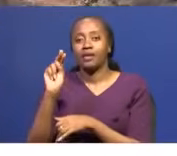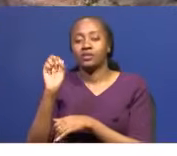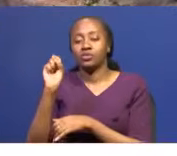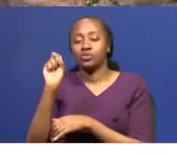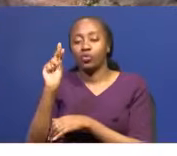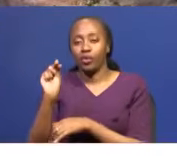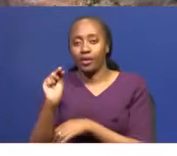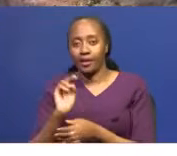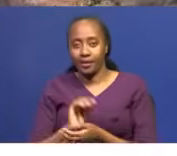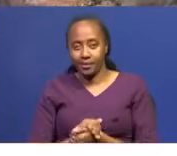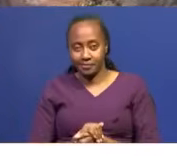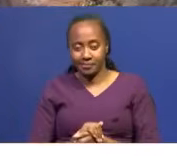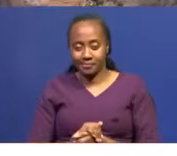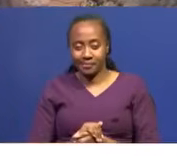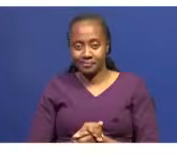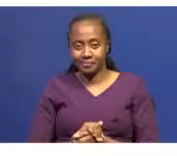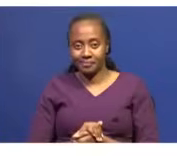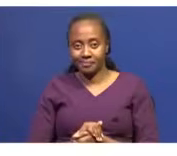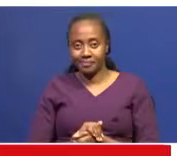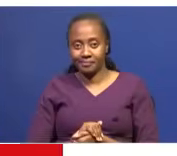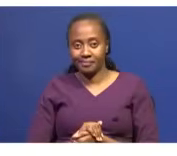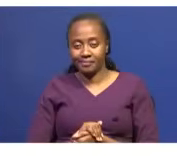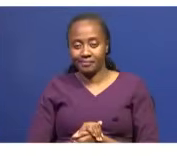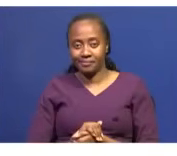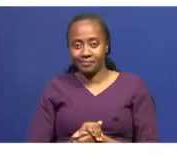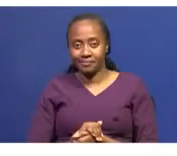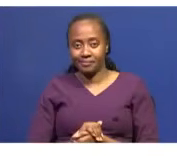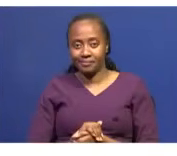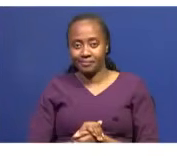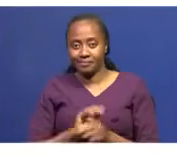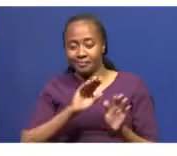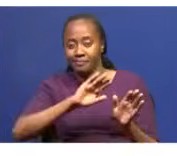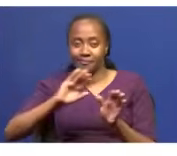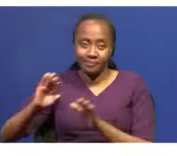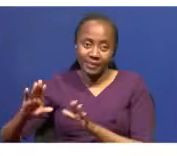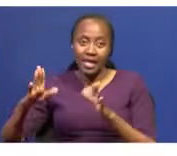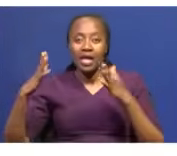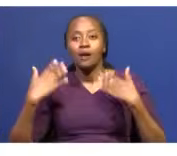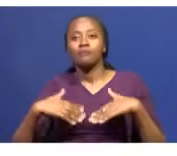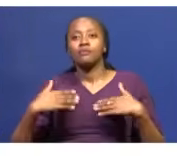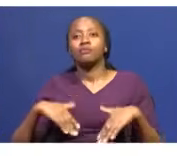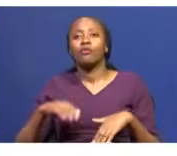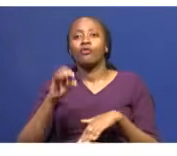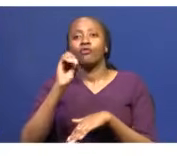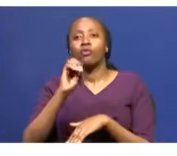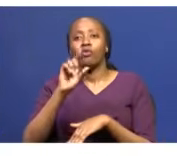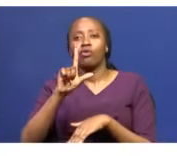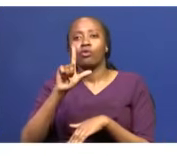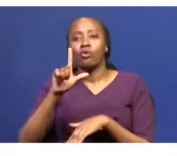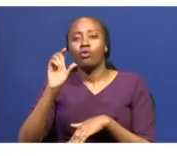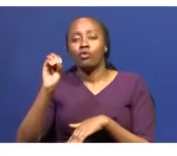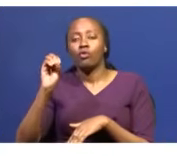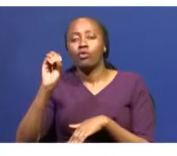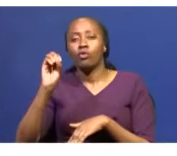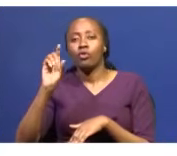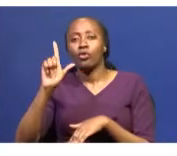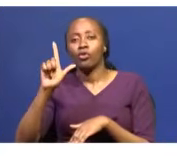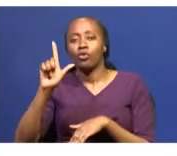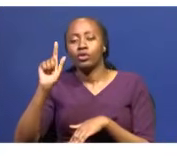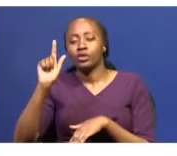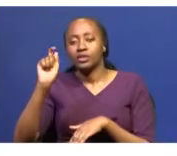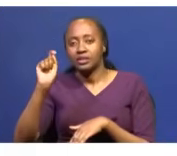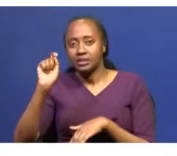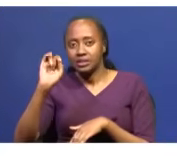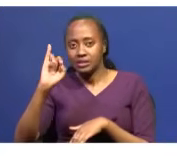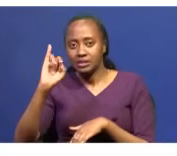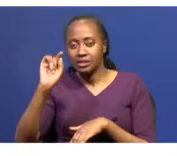reporting for Prime Edition. And residents of Ololoitikoshi in Kajiado County are decrying